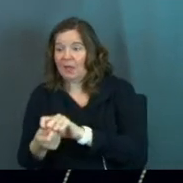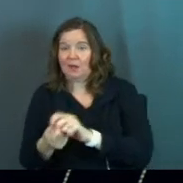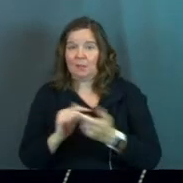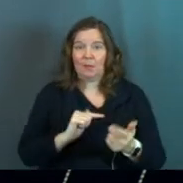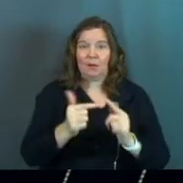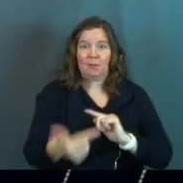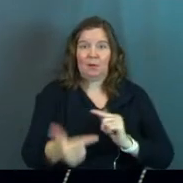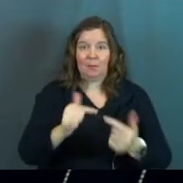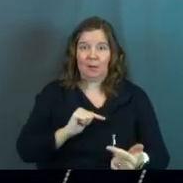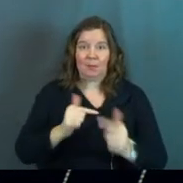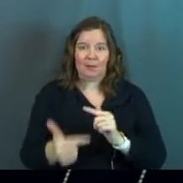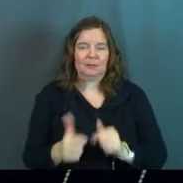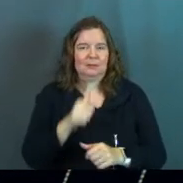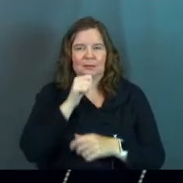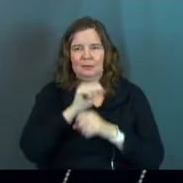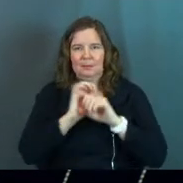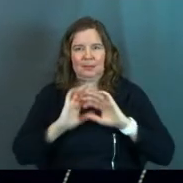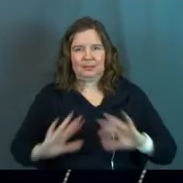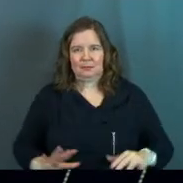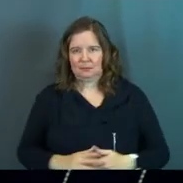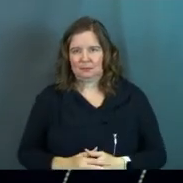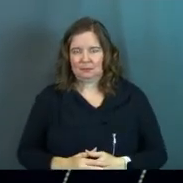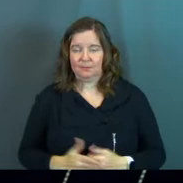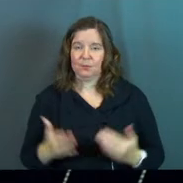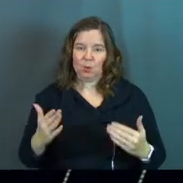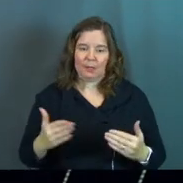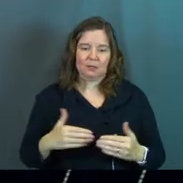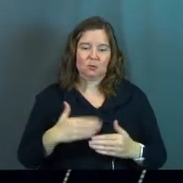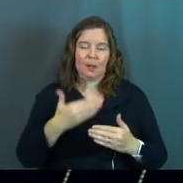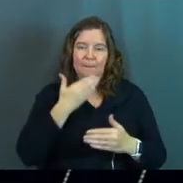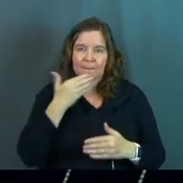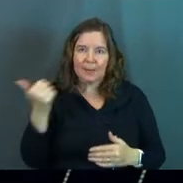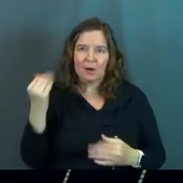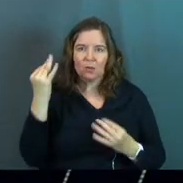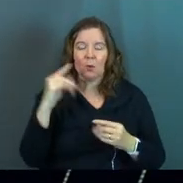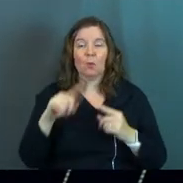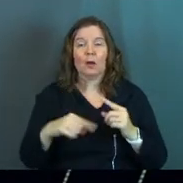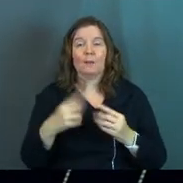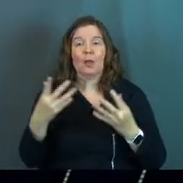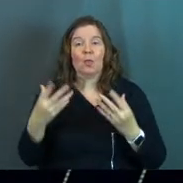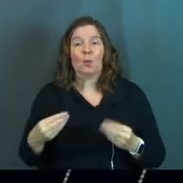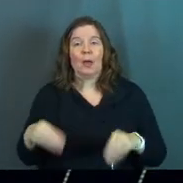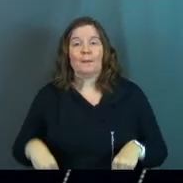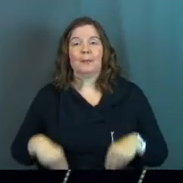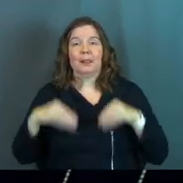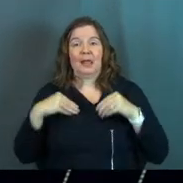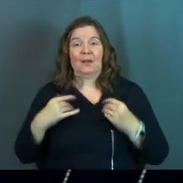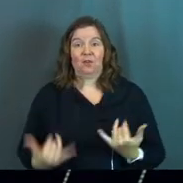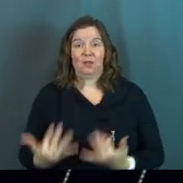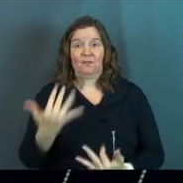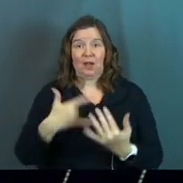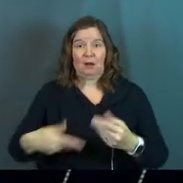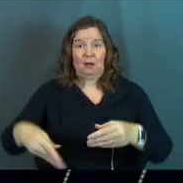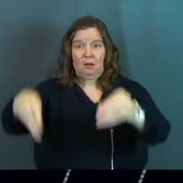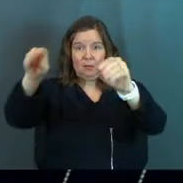back. It's not peace. So let's get on to some better thoughts. How about the wet blankets that put the fire